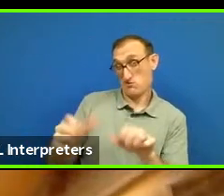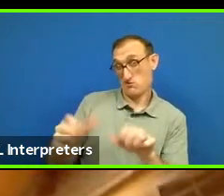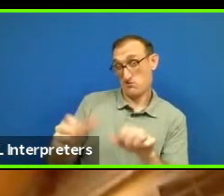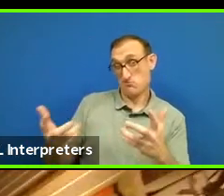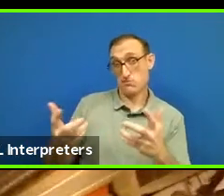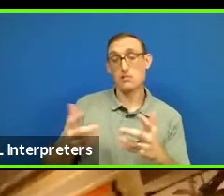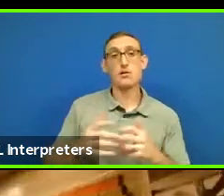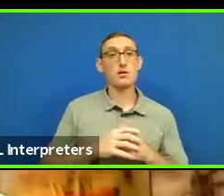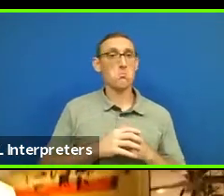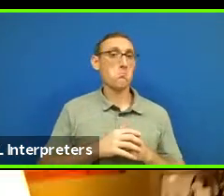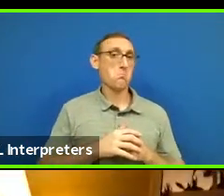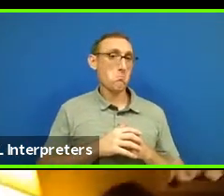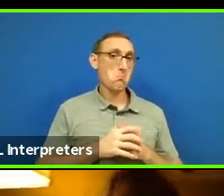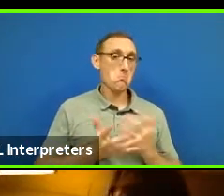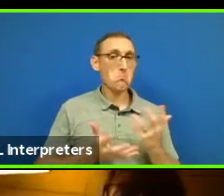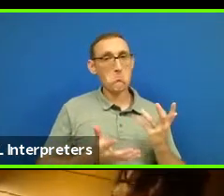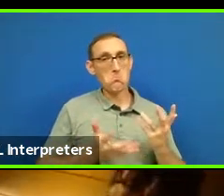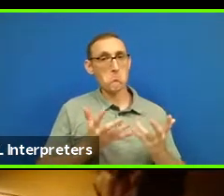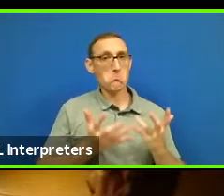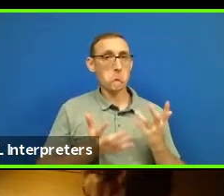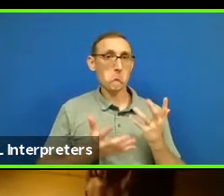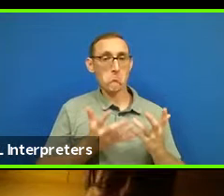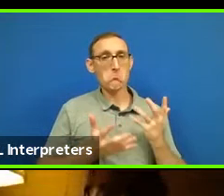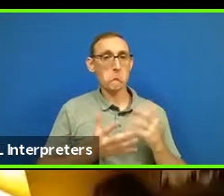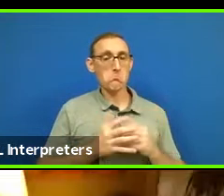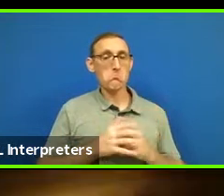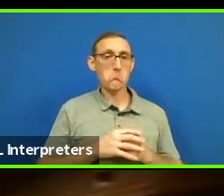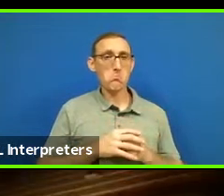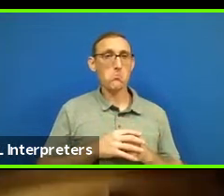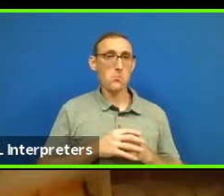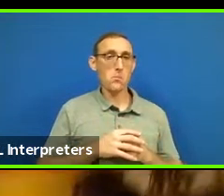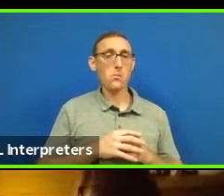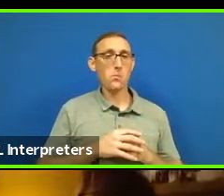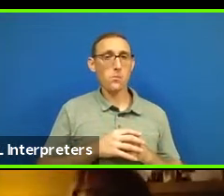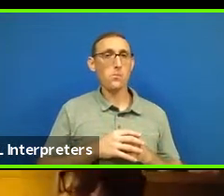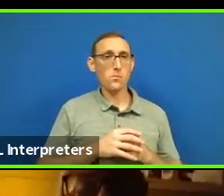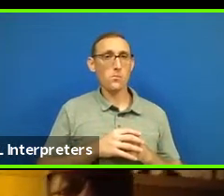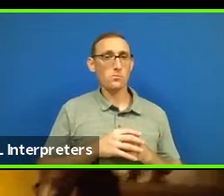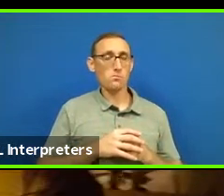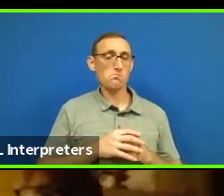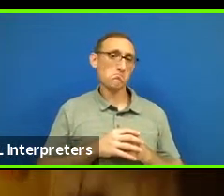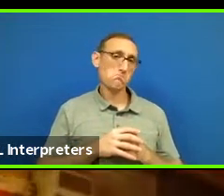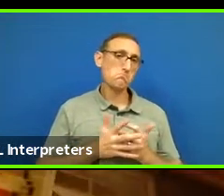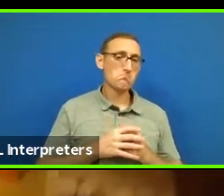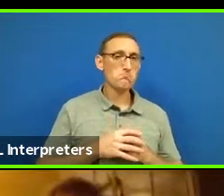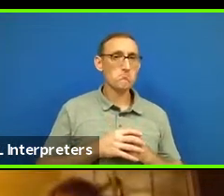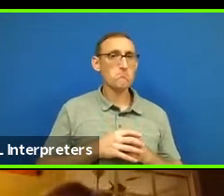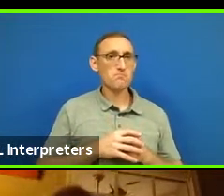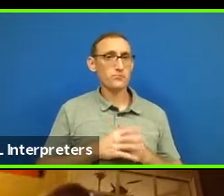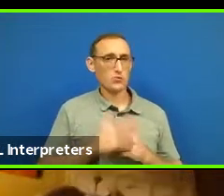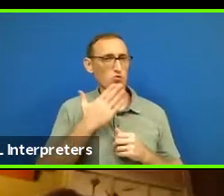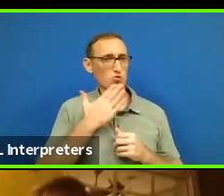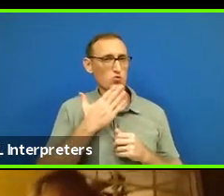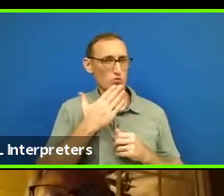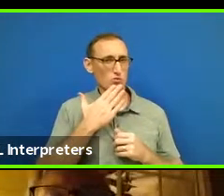And perhaps that may be a, and some of these, not just this one, but that may be a good retreat